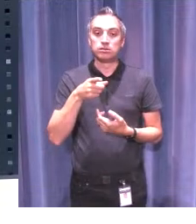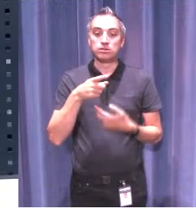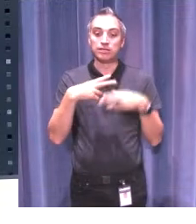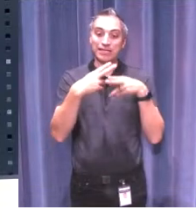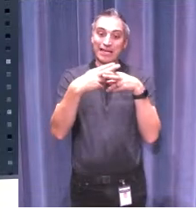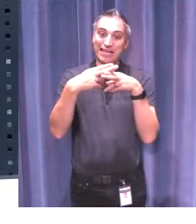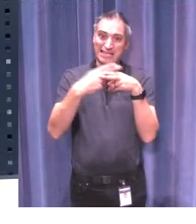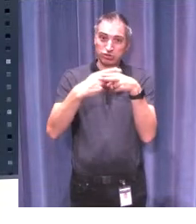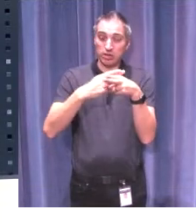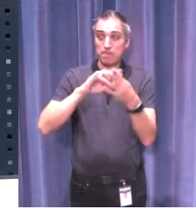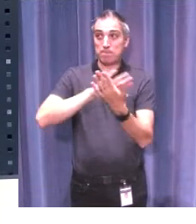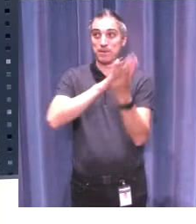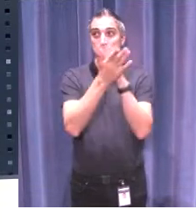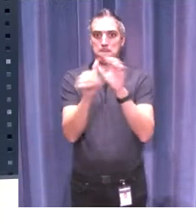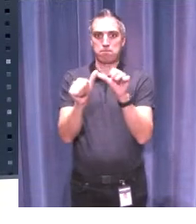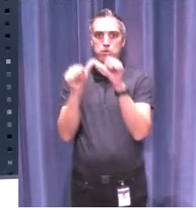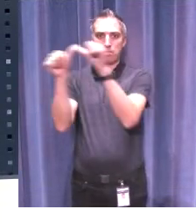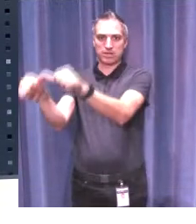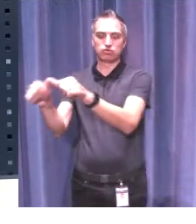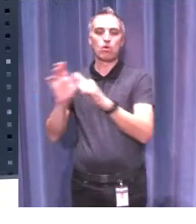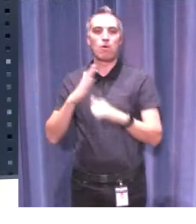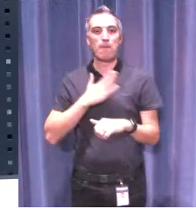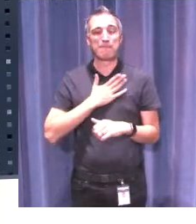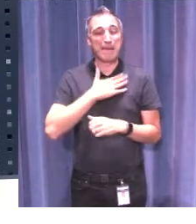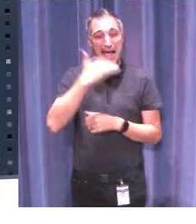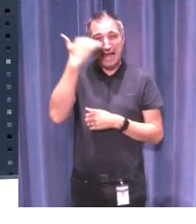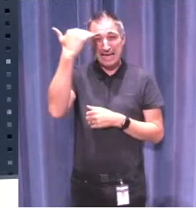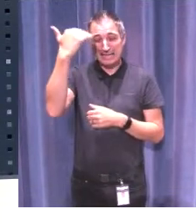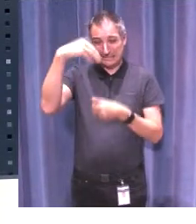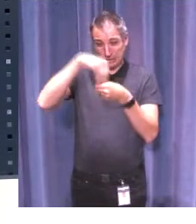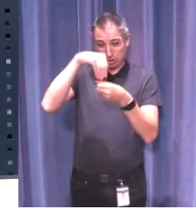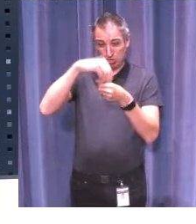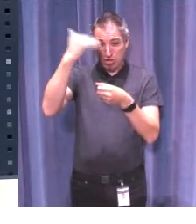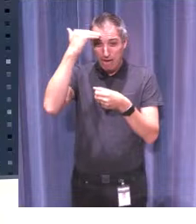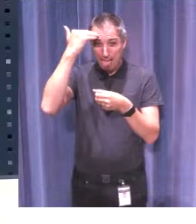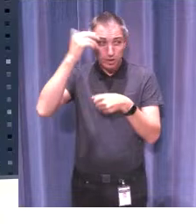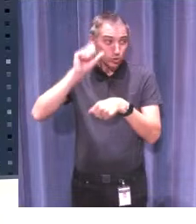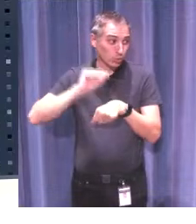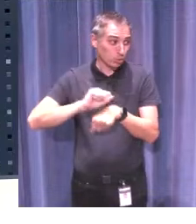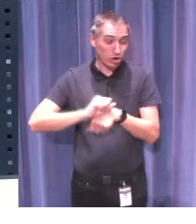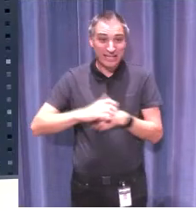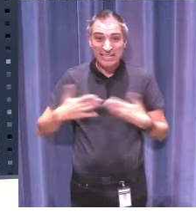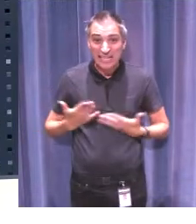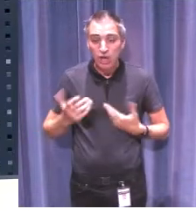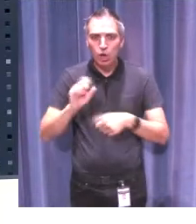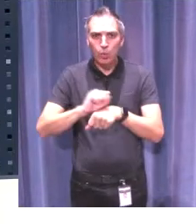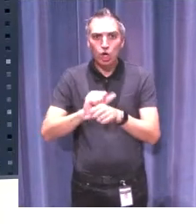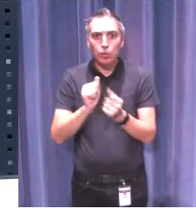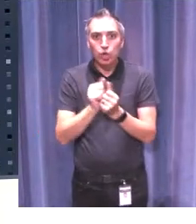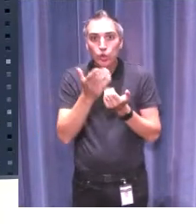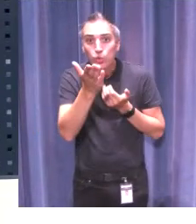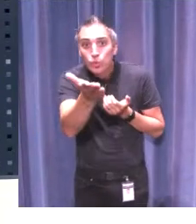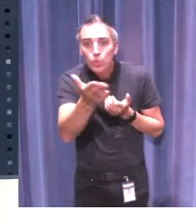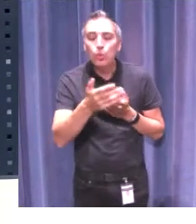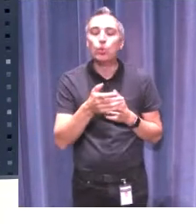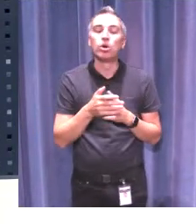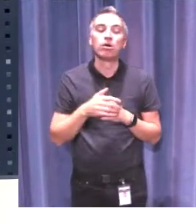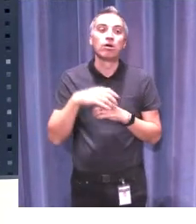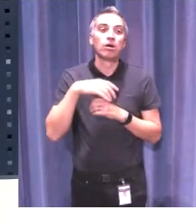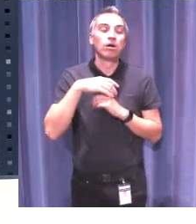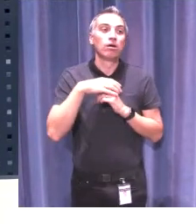interim to permanent. So my internal knowledge here, working with you, understanding